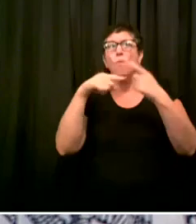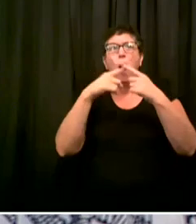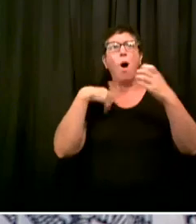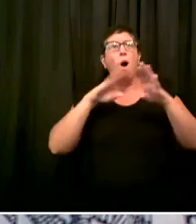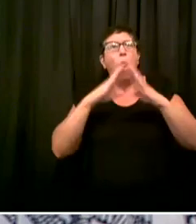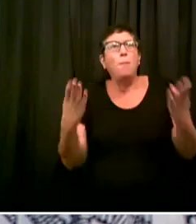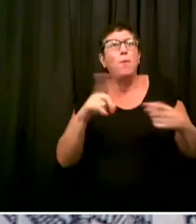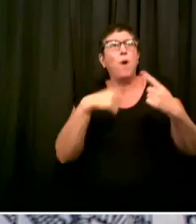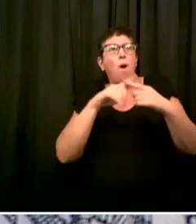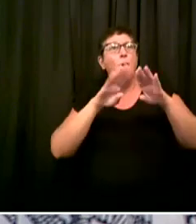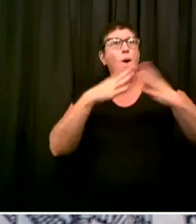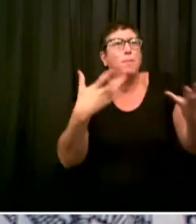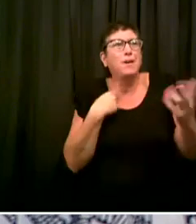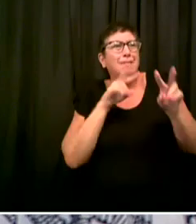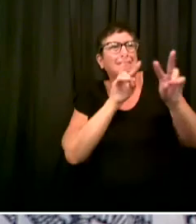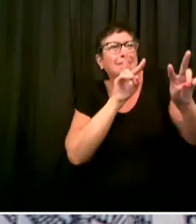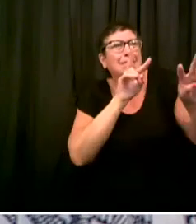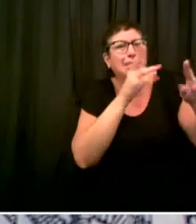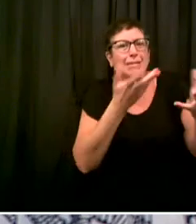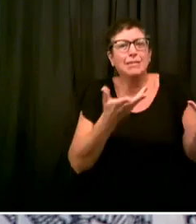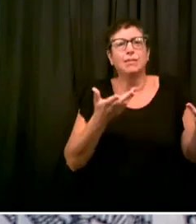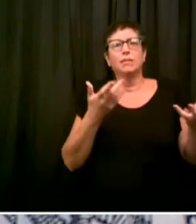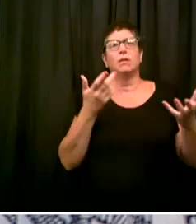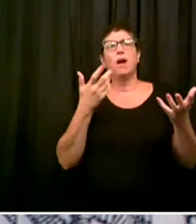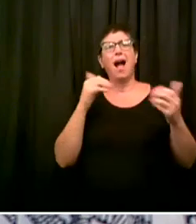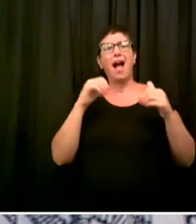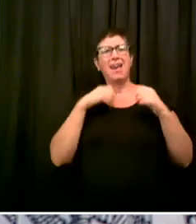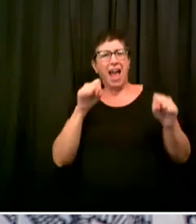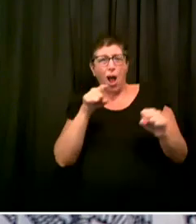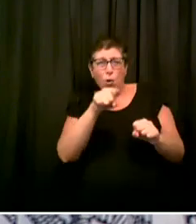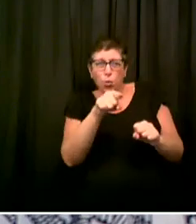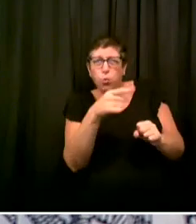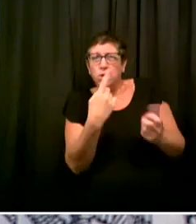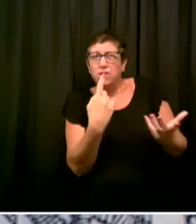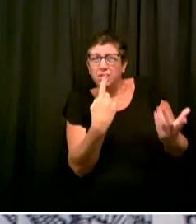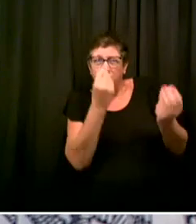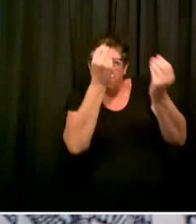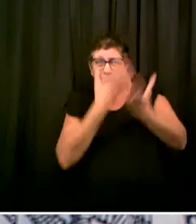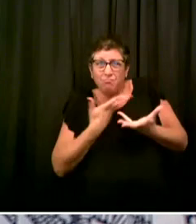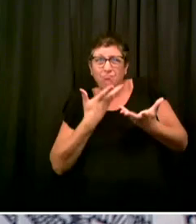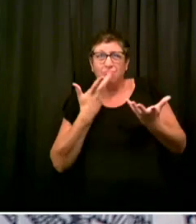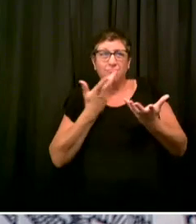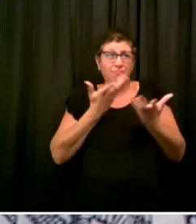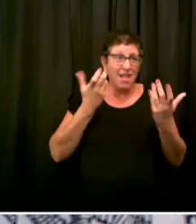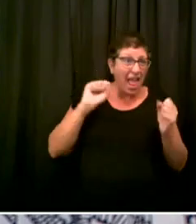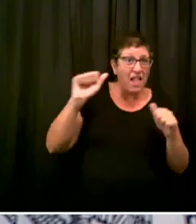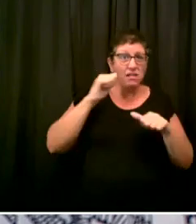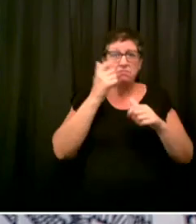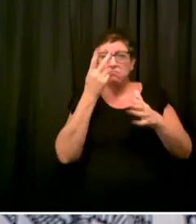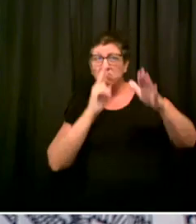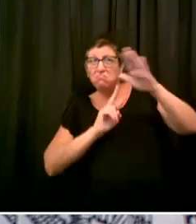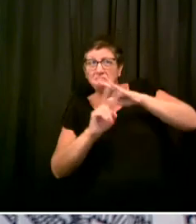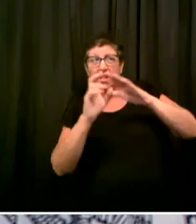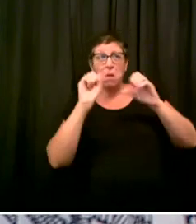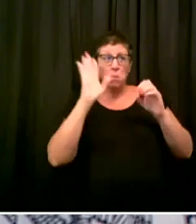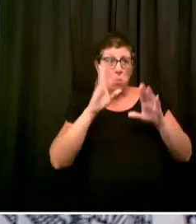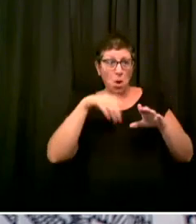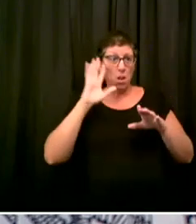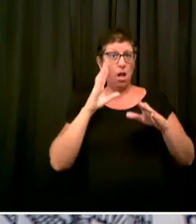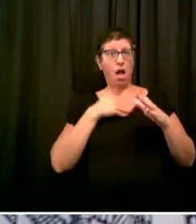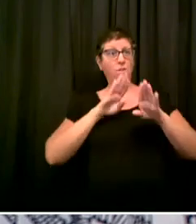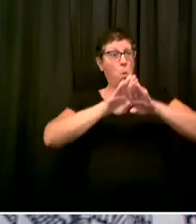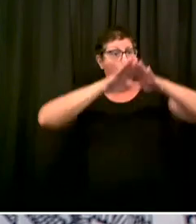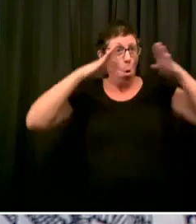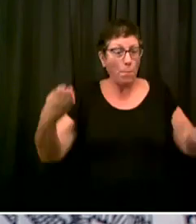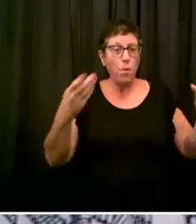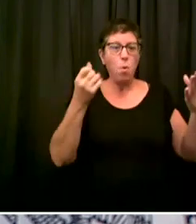what can you do to give them any sense of when and how they can reopen? Because they can't continue like